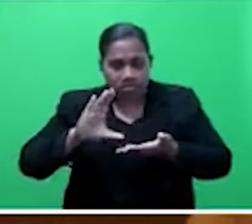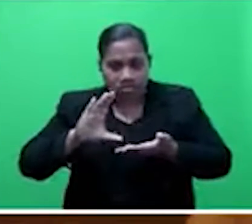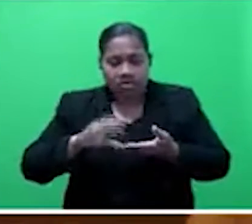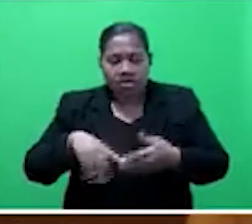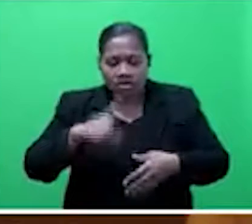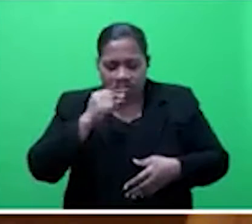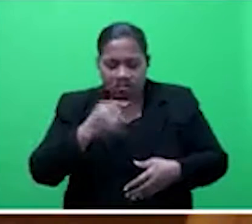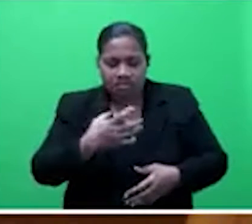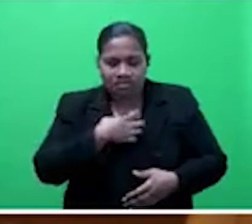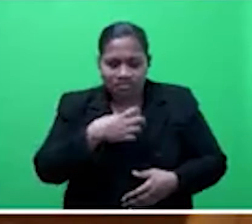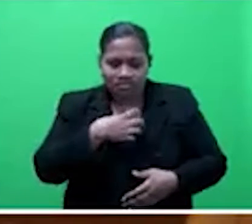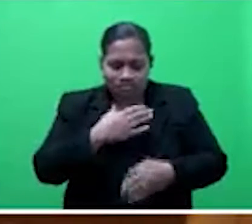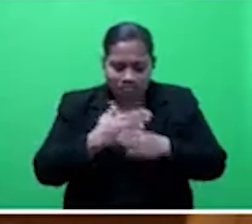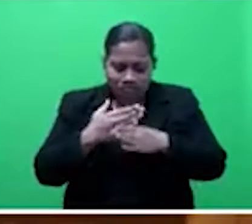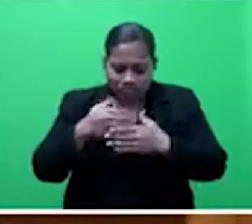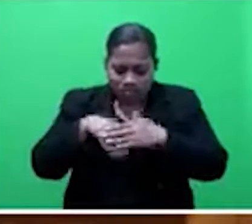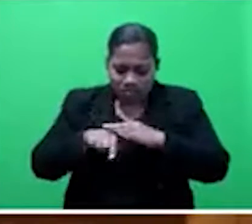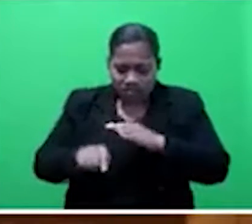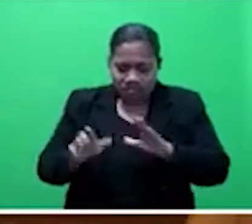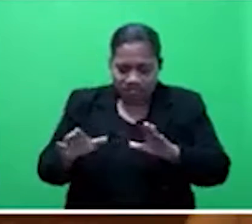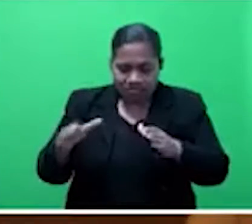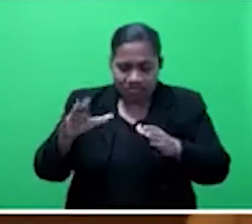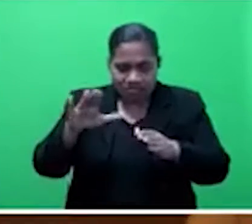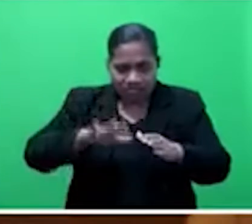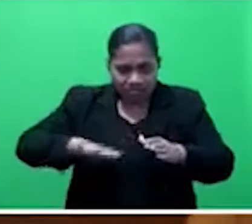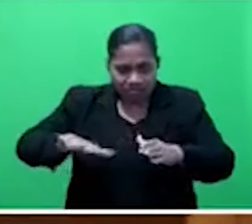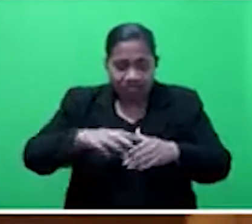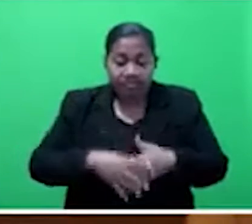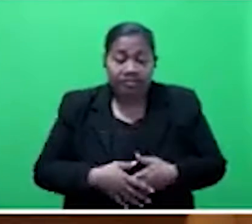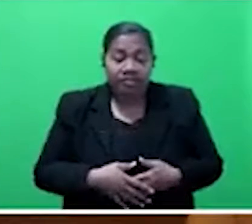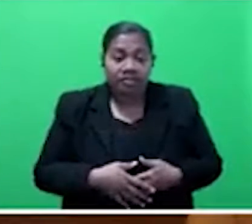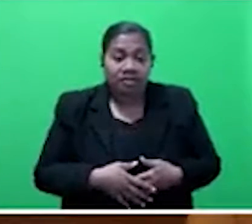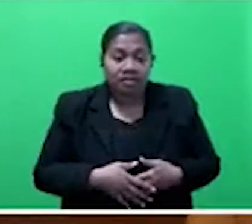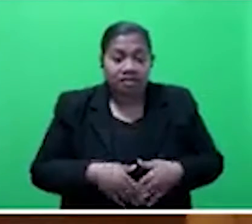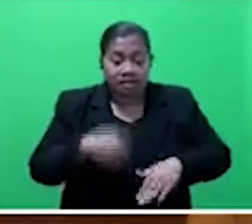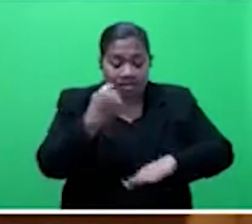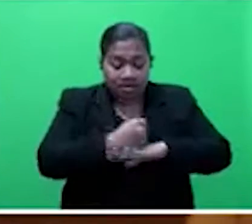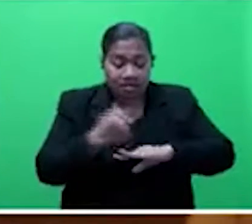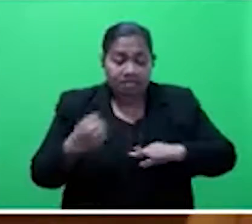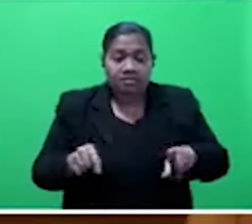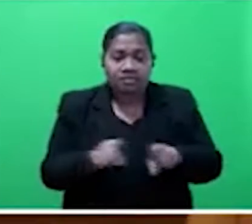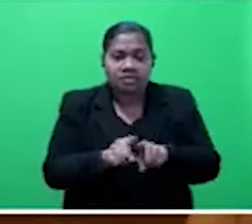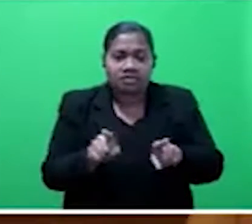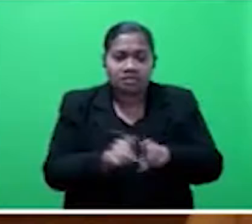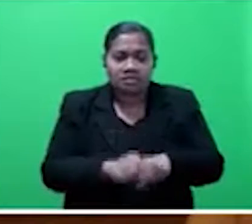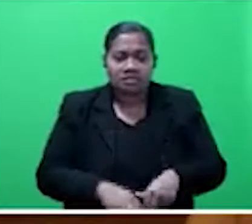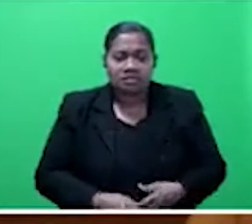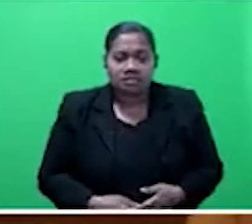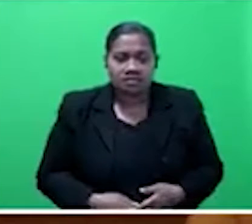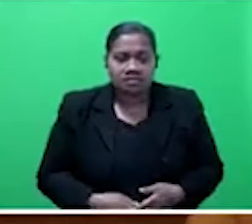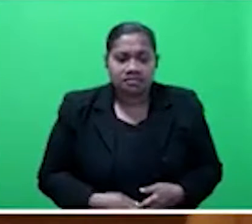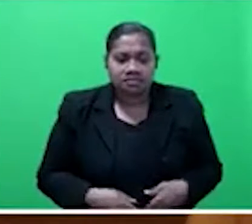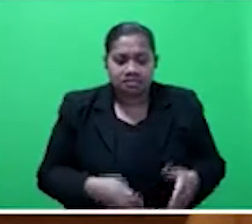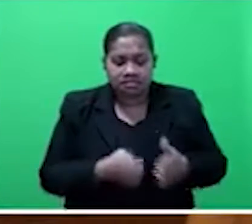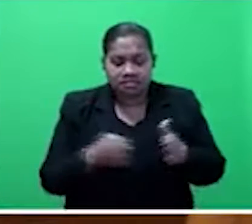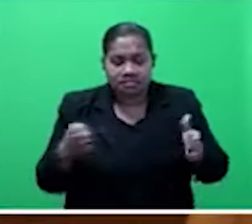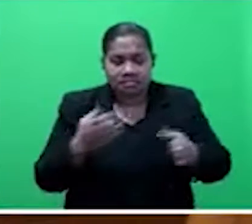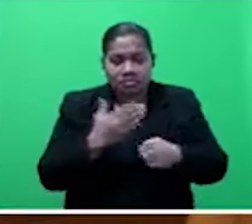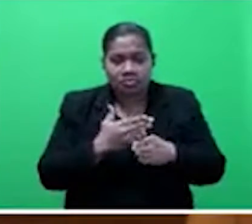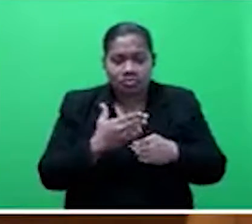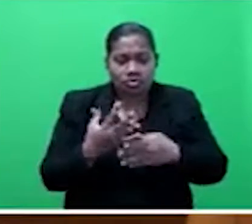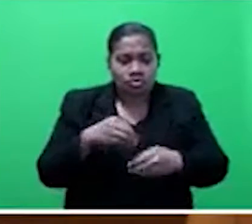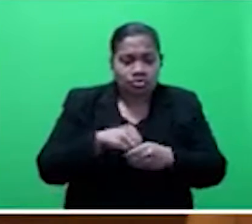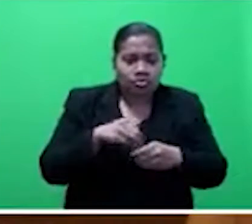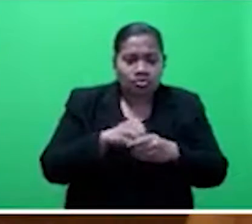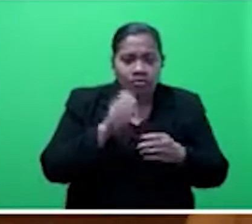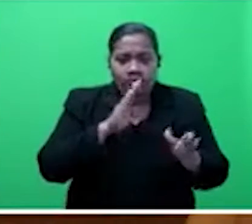scheme. In addition, government has also extended this engagement to include